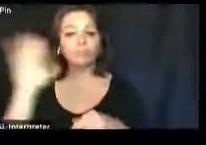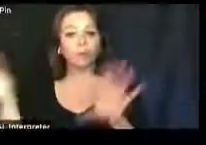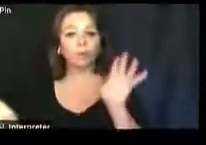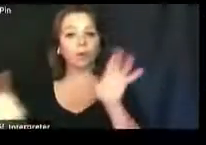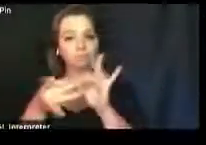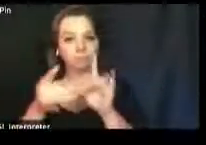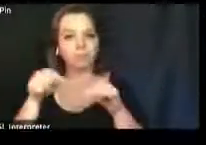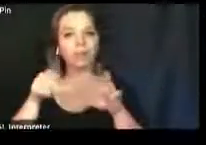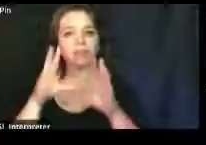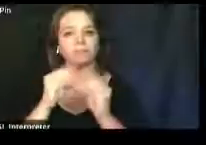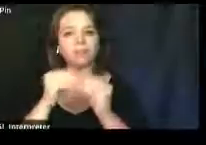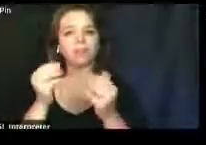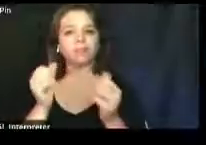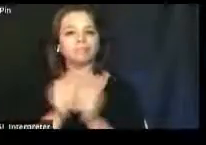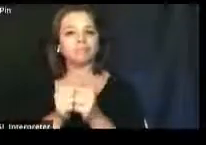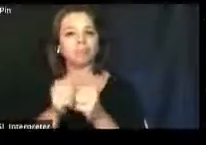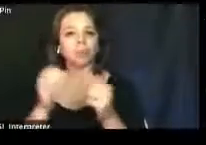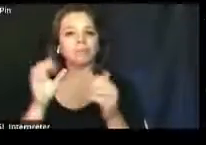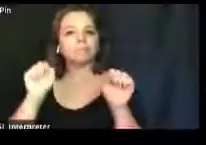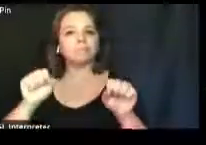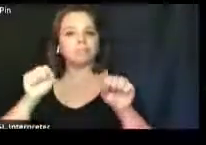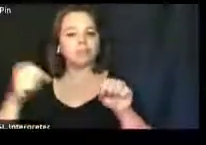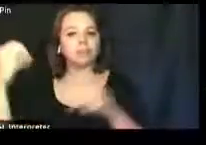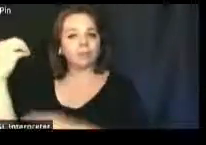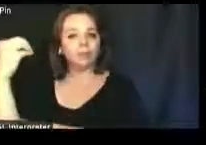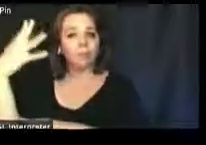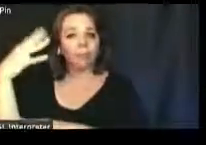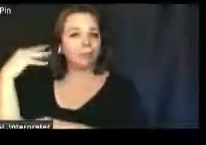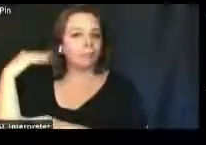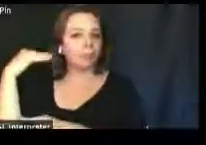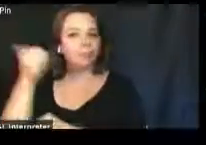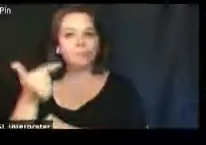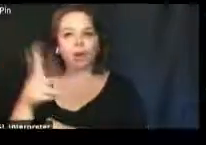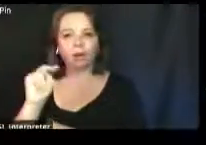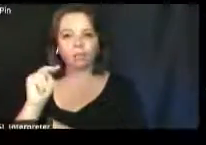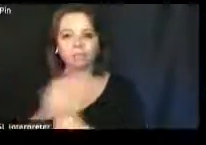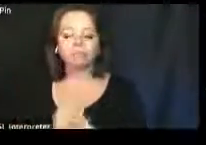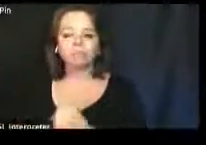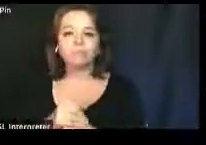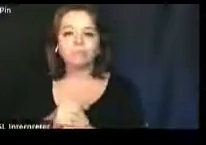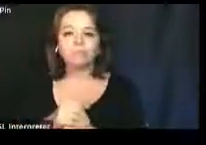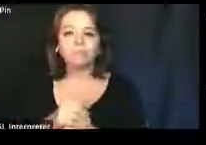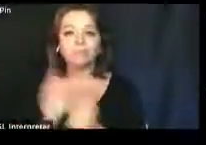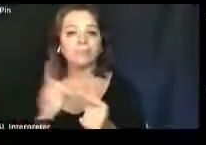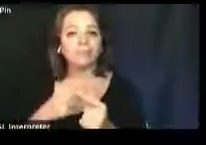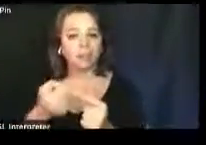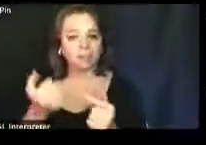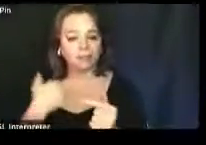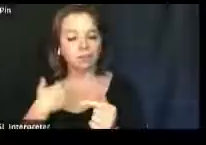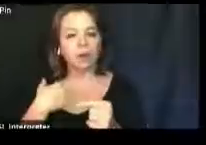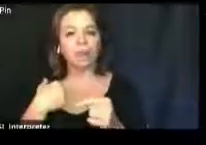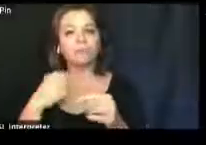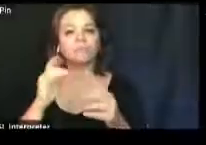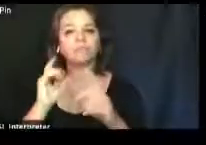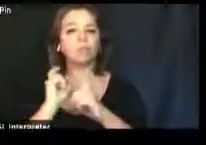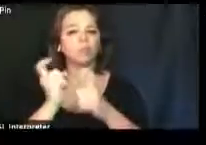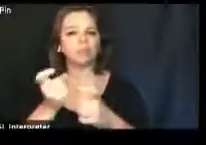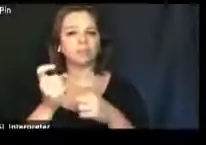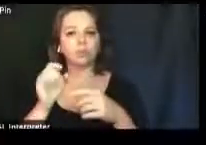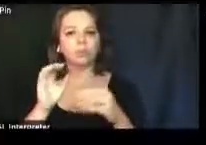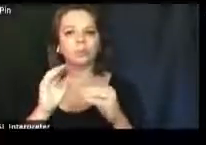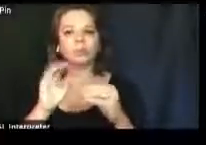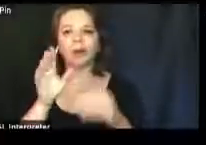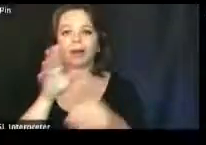with the ability to enable your own video and/or audio. You will then be assigned a speaker order number before you begin